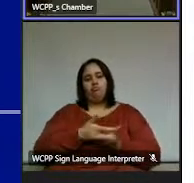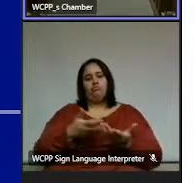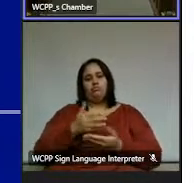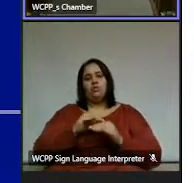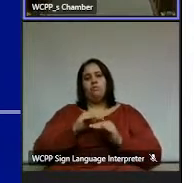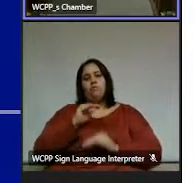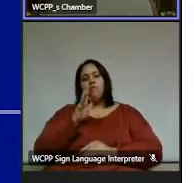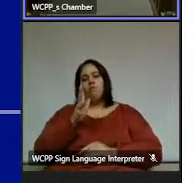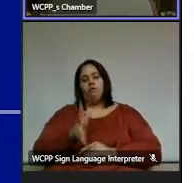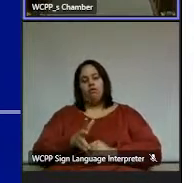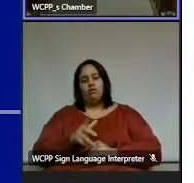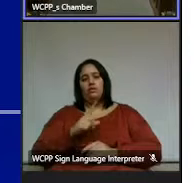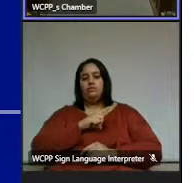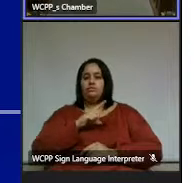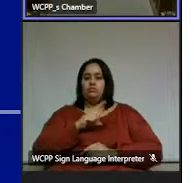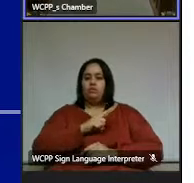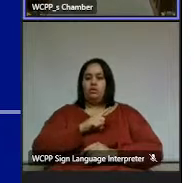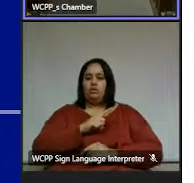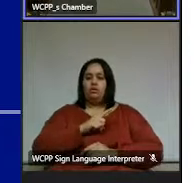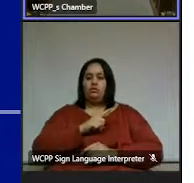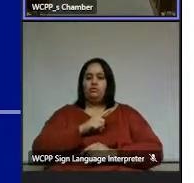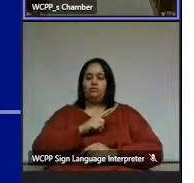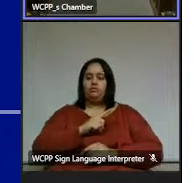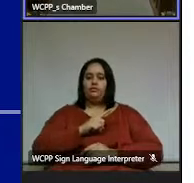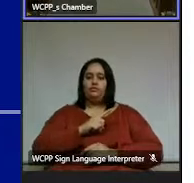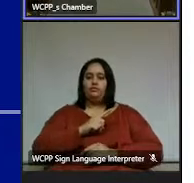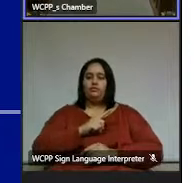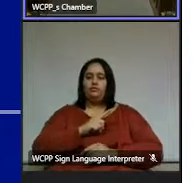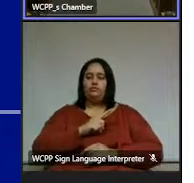henceforth to engage